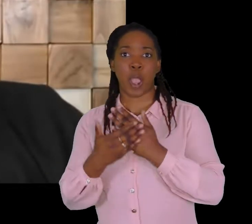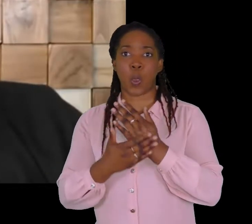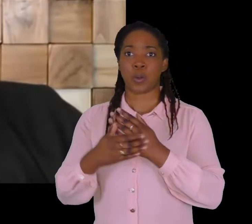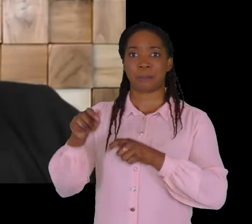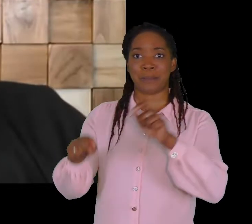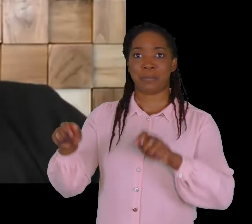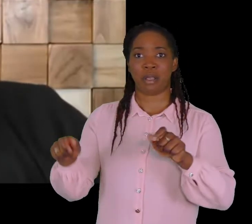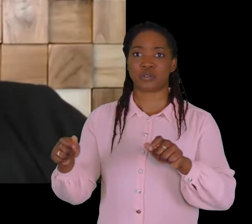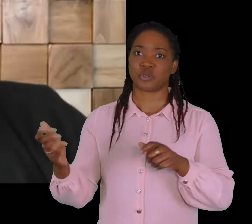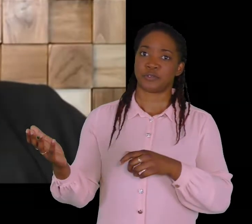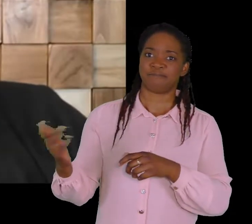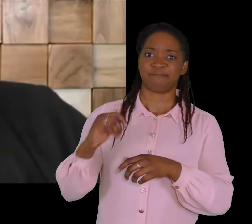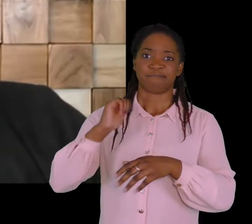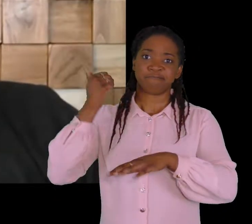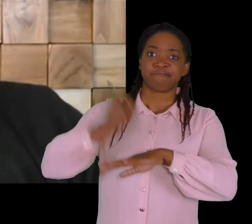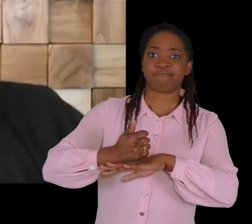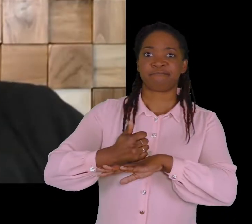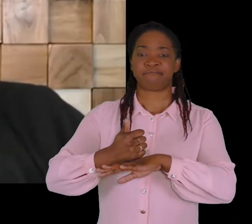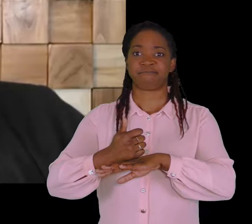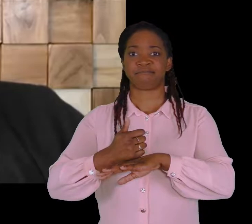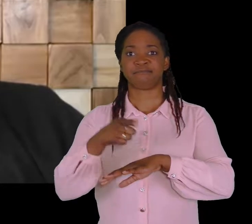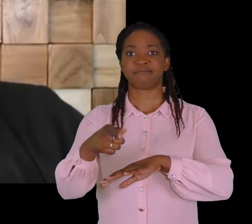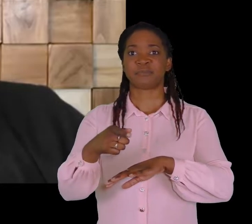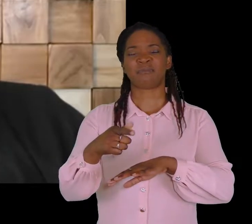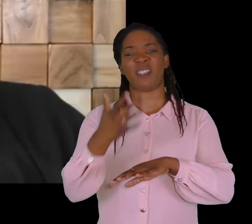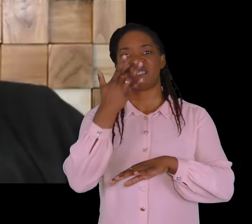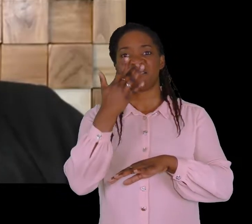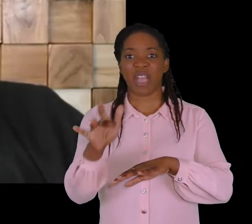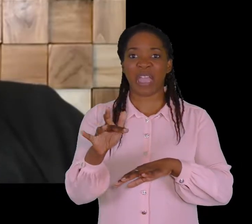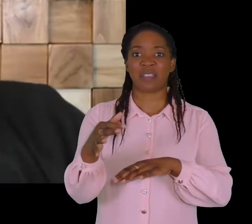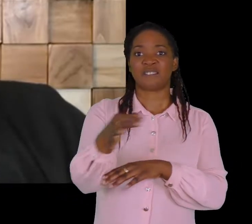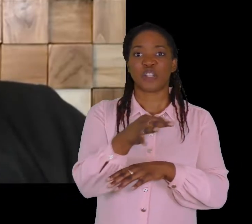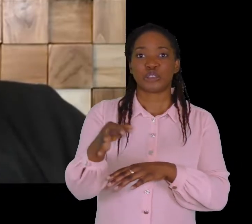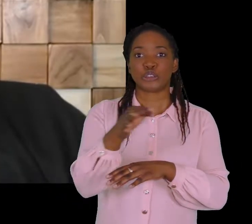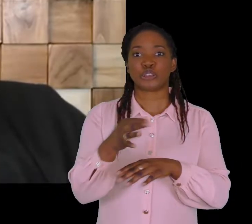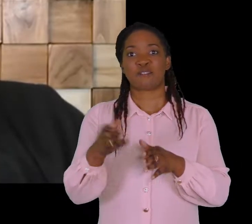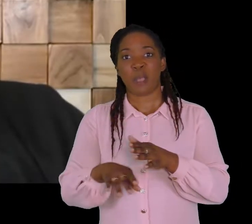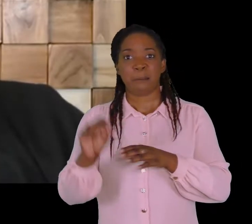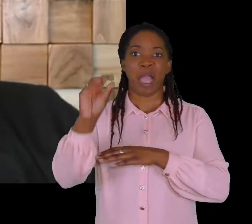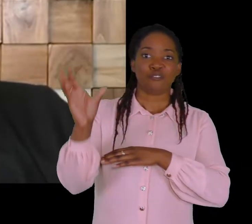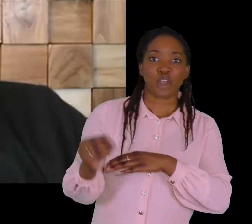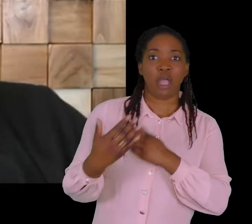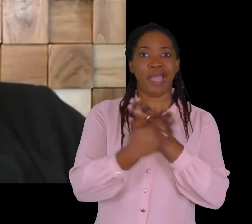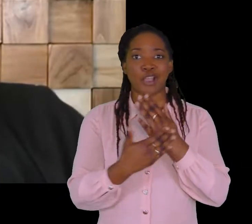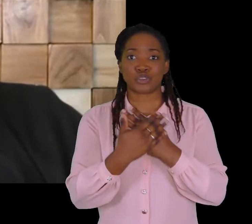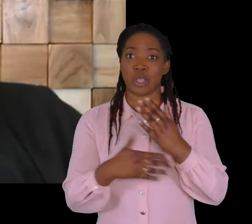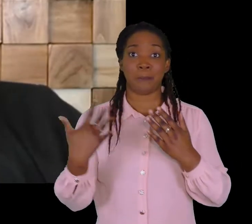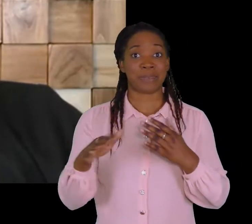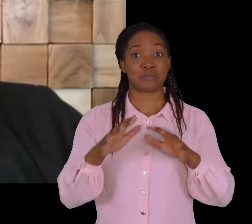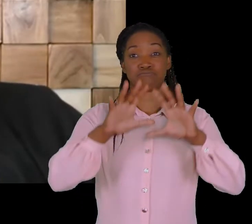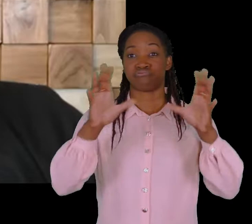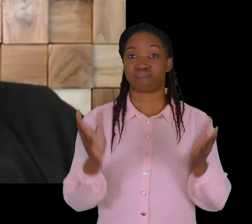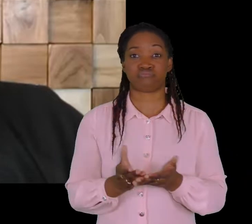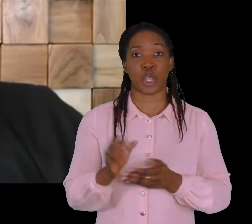and brown bodies and black models to stage reconstructions of African and Asian villages and even zoos in the metropoles